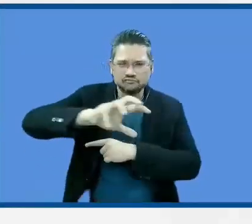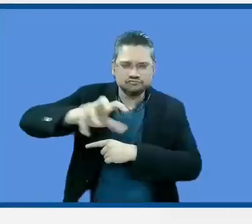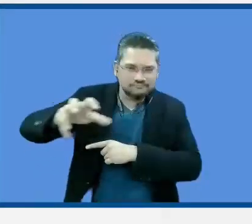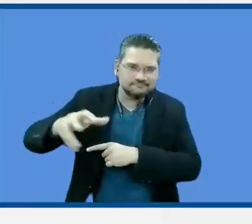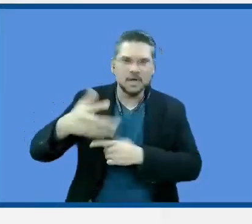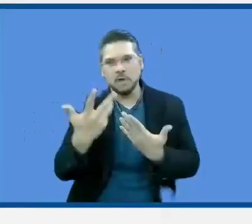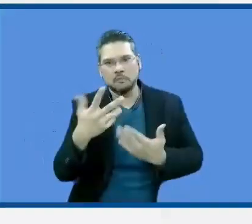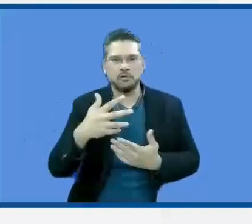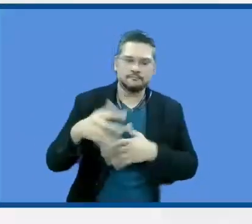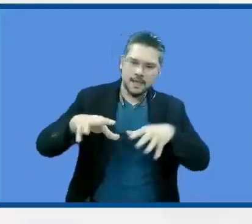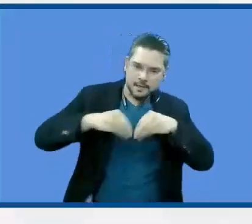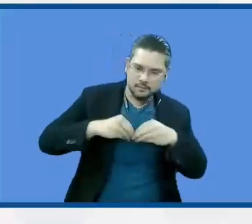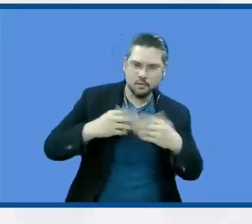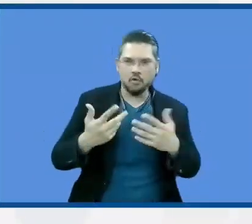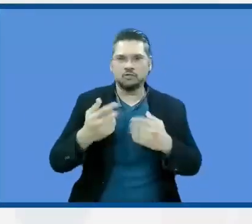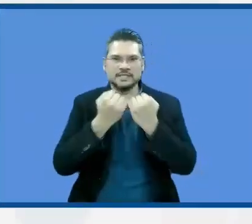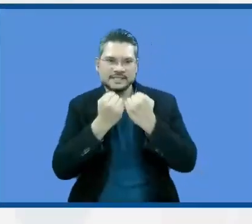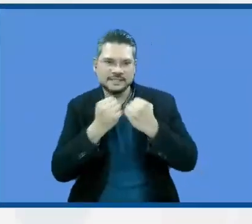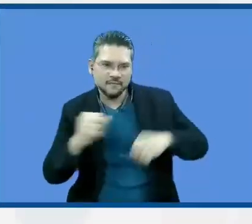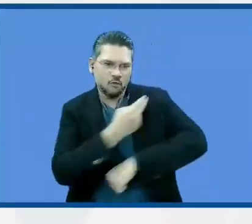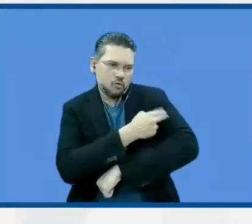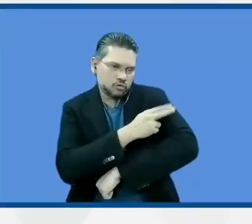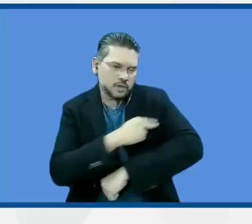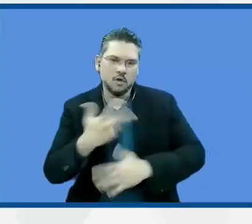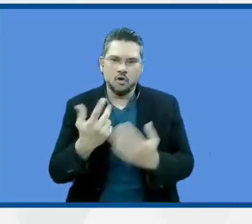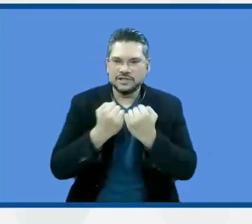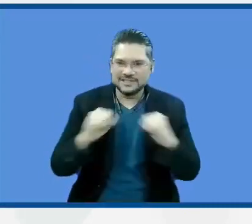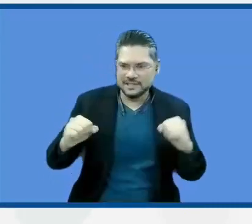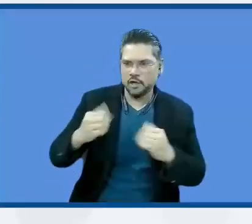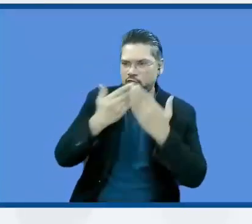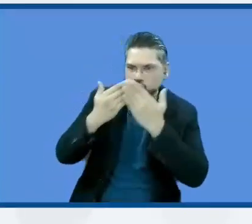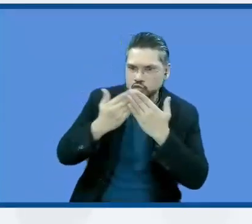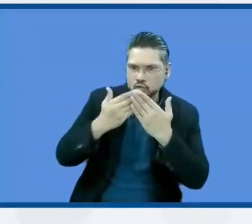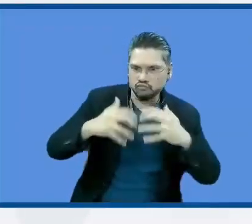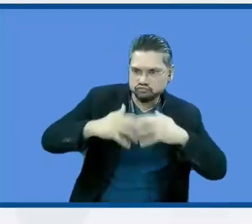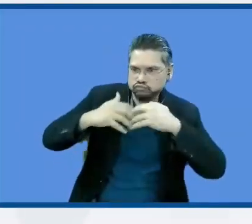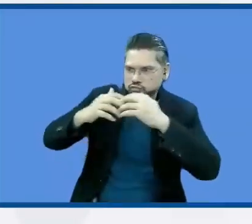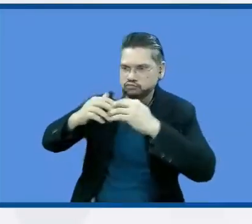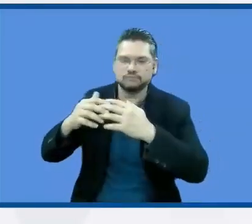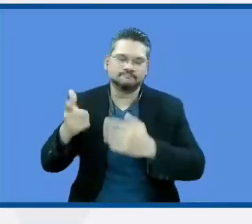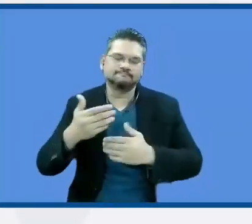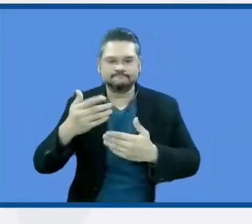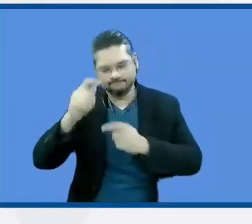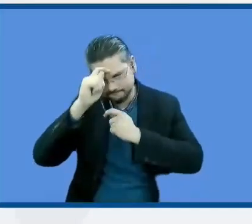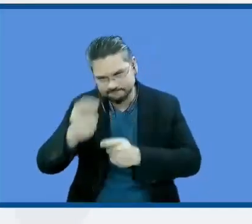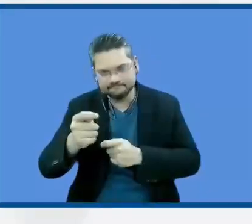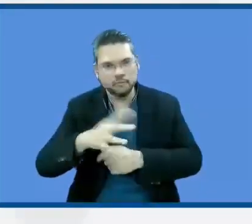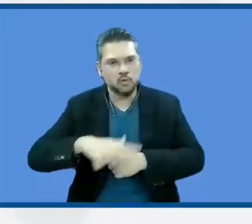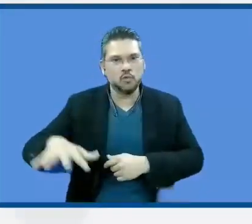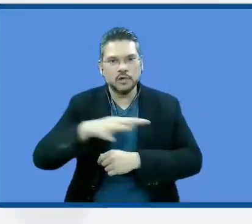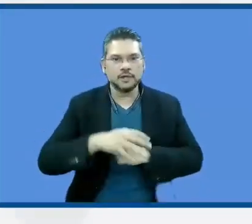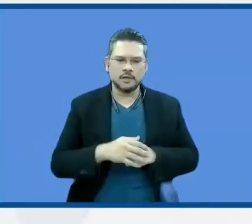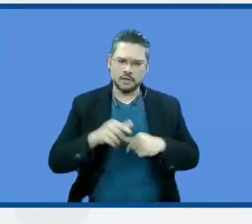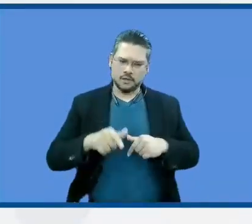Safe Hospitals and Safe Schools regional initiatives, which are key. The common factor of all these success stories and